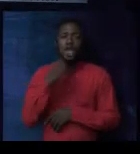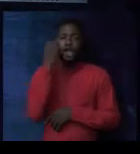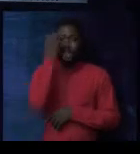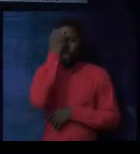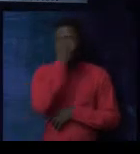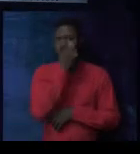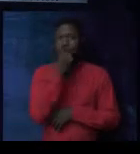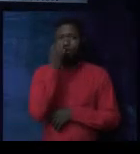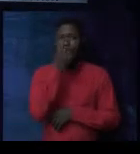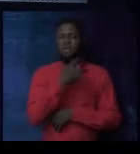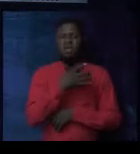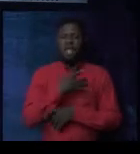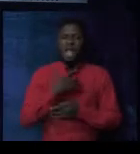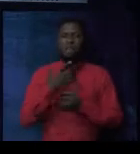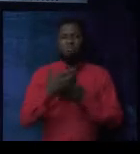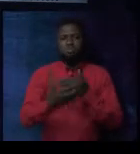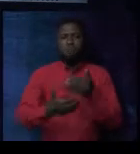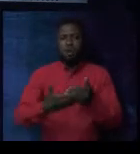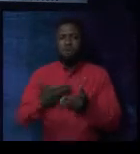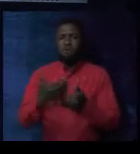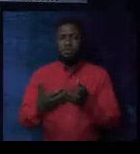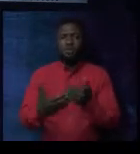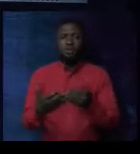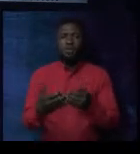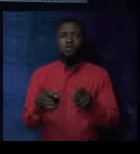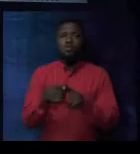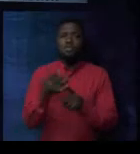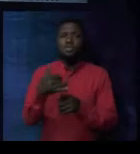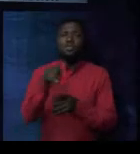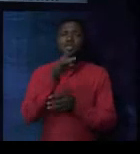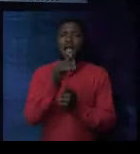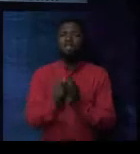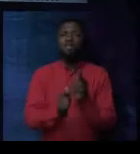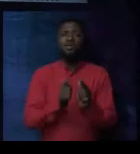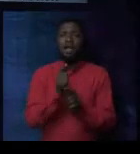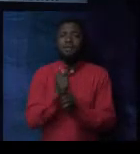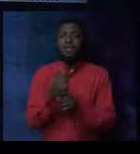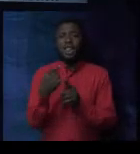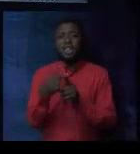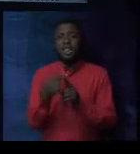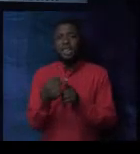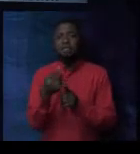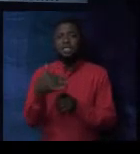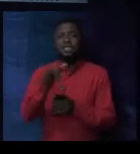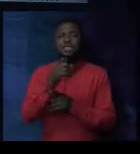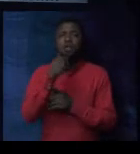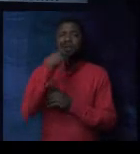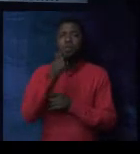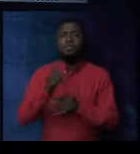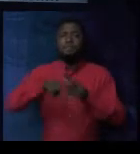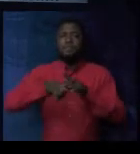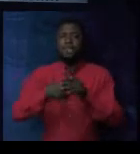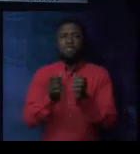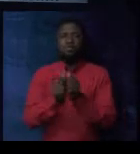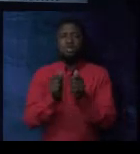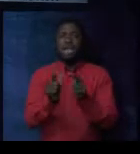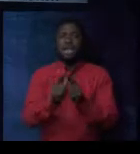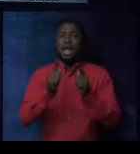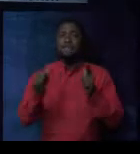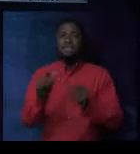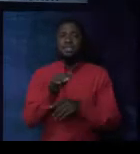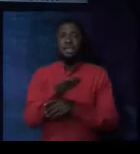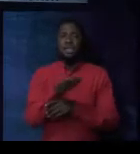Lagos, Europe, and so on and so forth. So they are geographical terms and they must begin